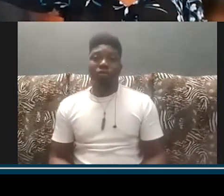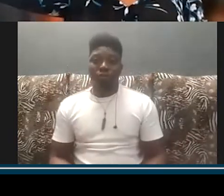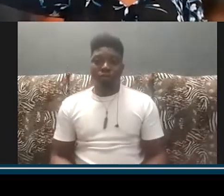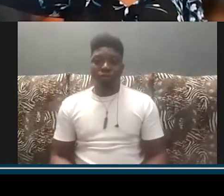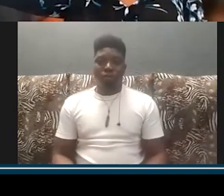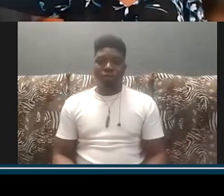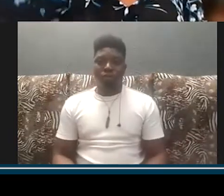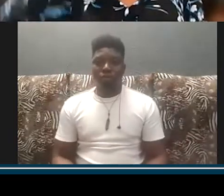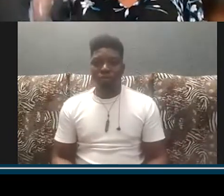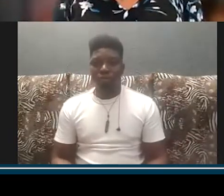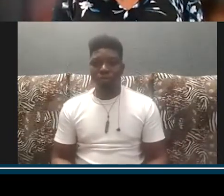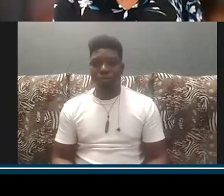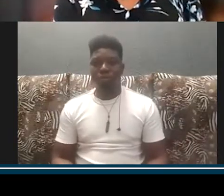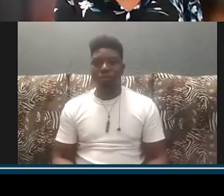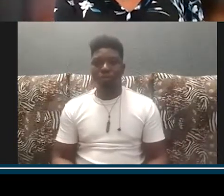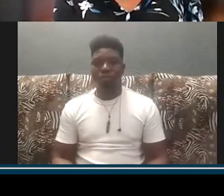my talking thing.